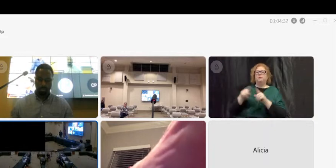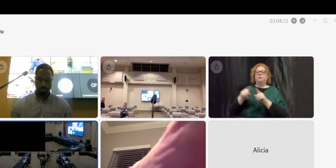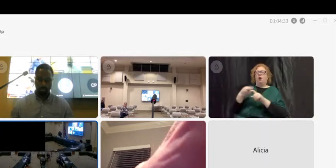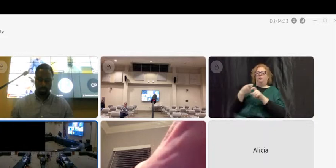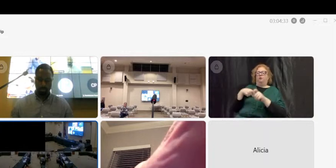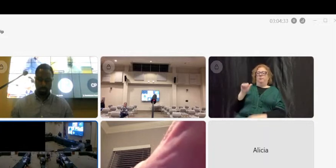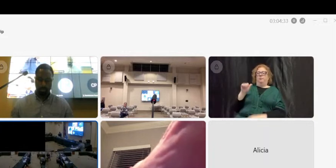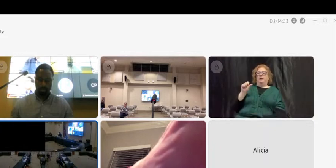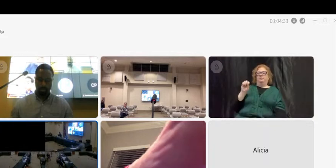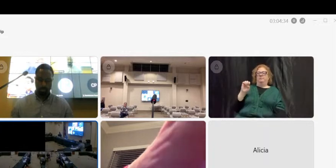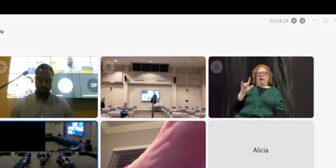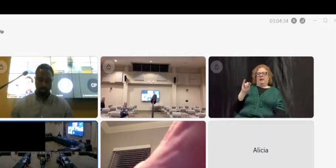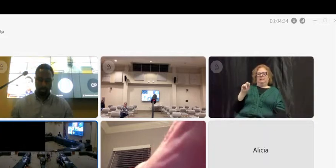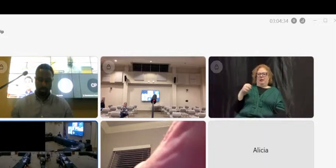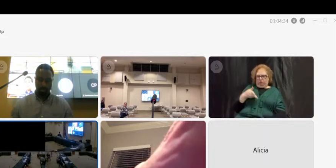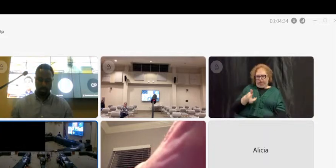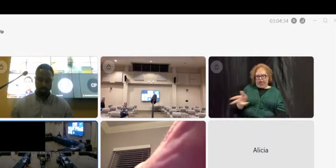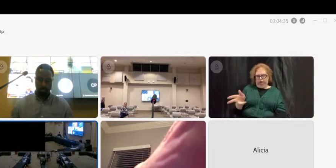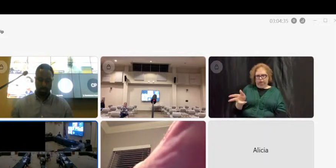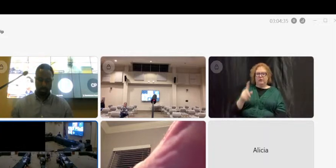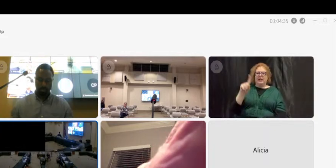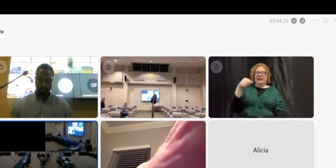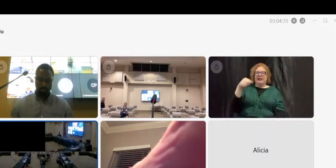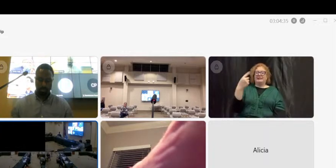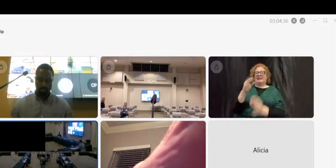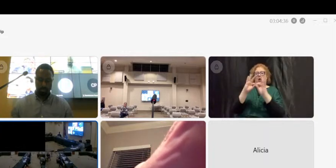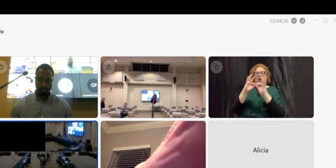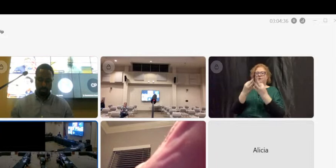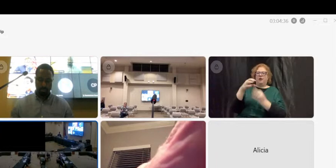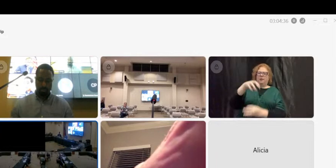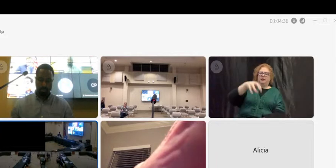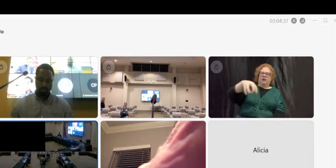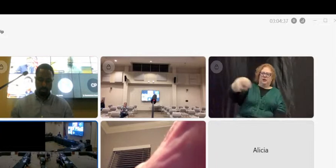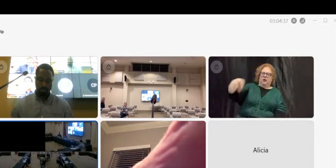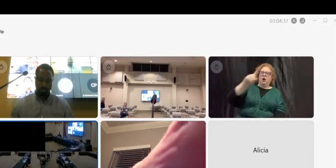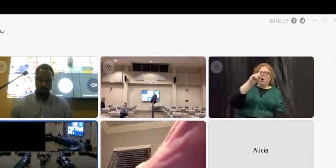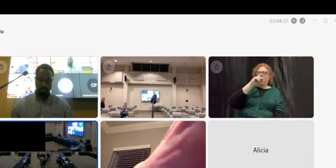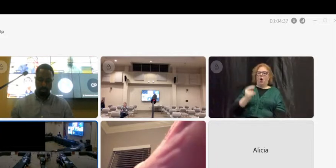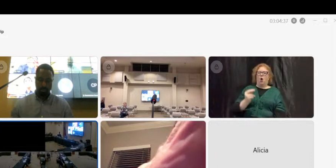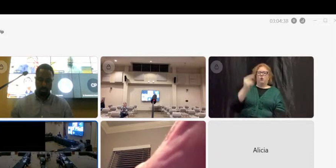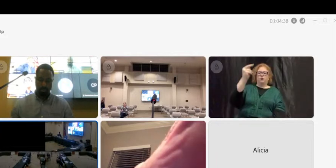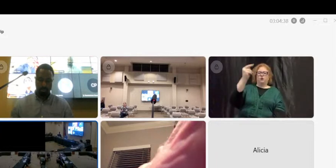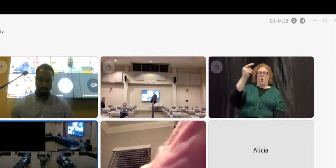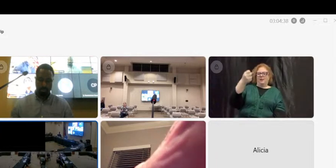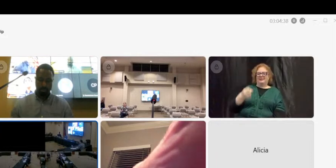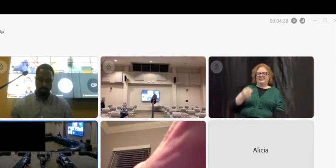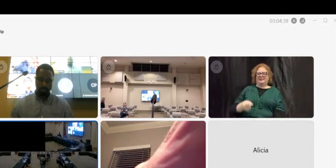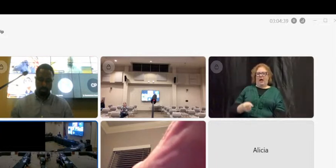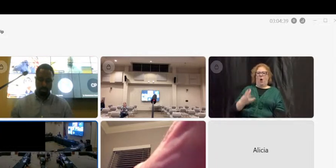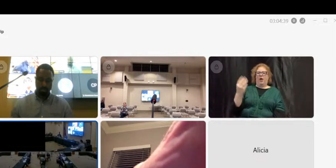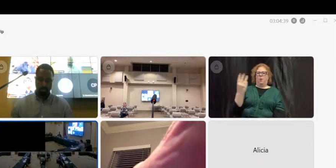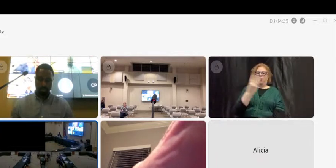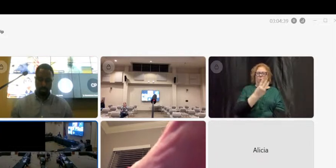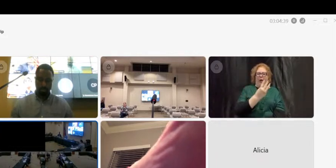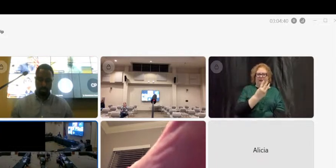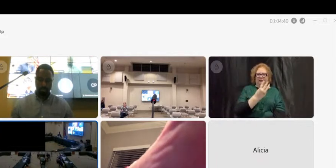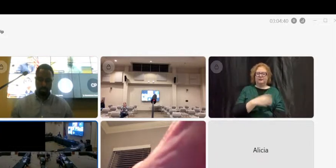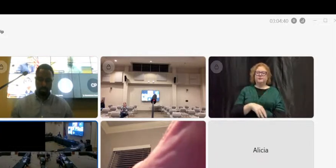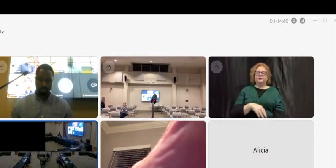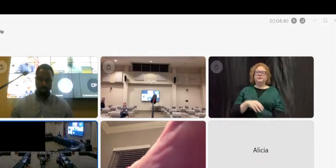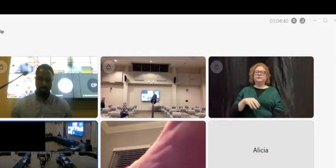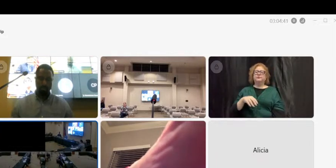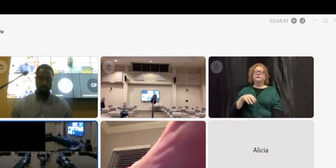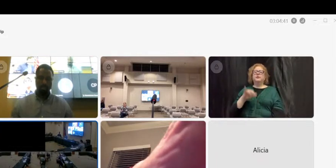Single-family residences and zoning are located north, south, and west of the site. A large undeveloped O3